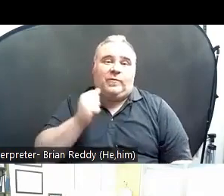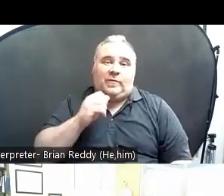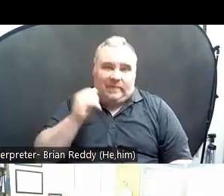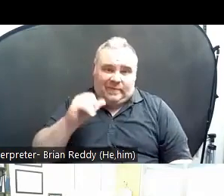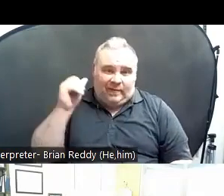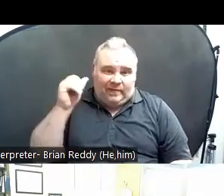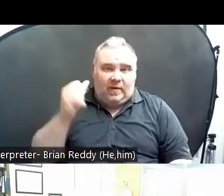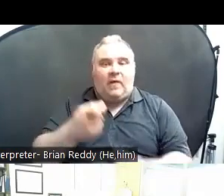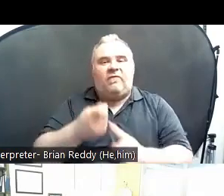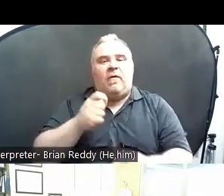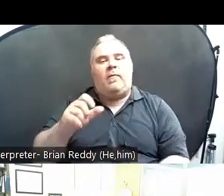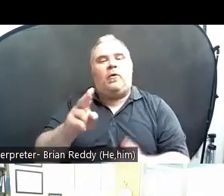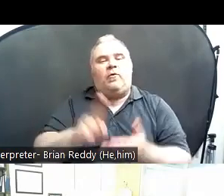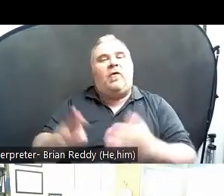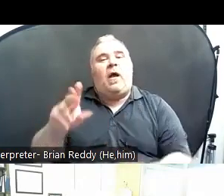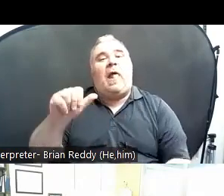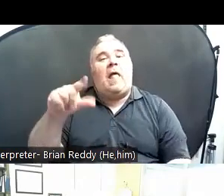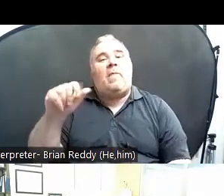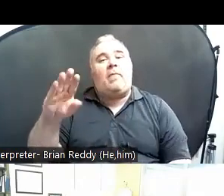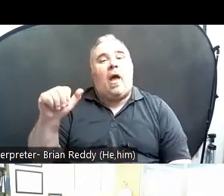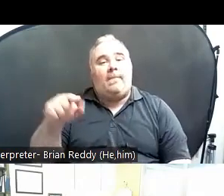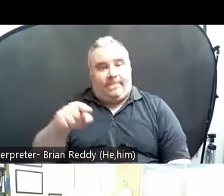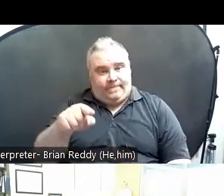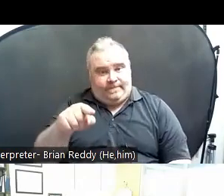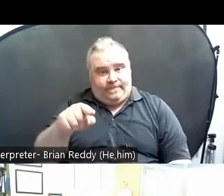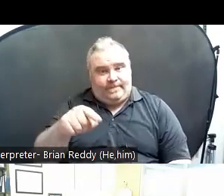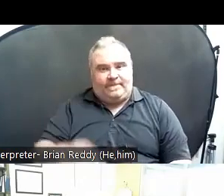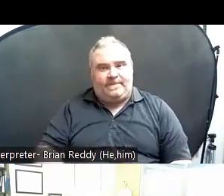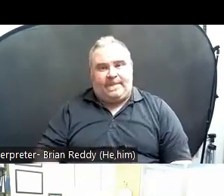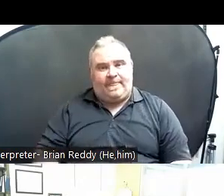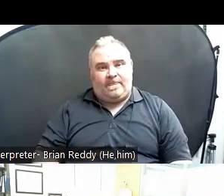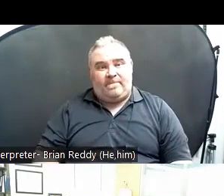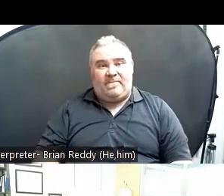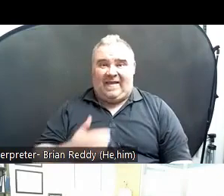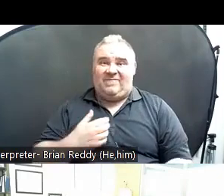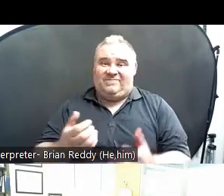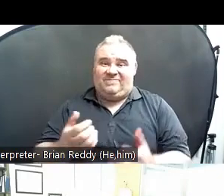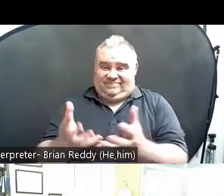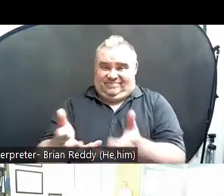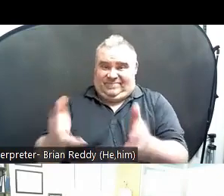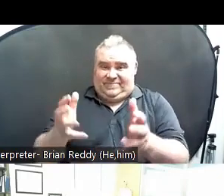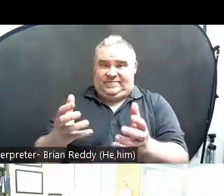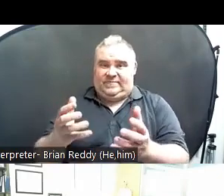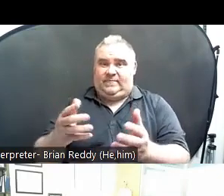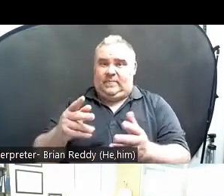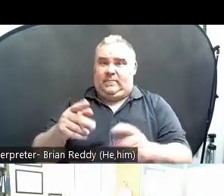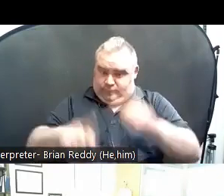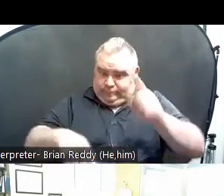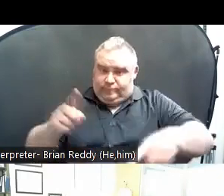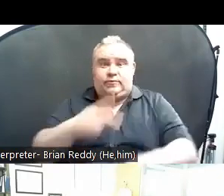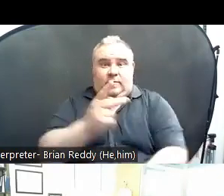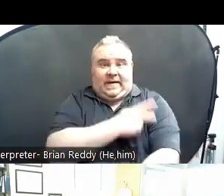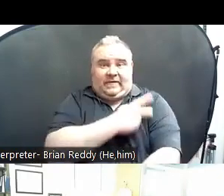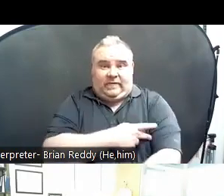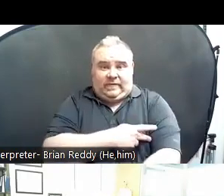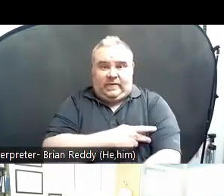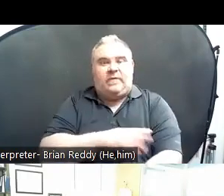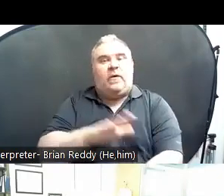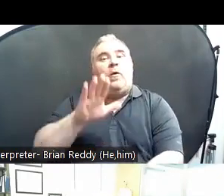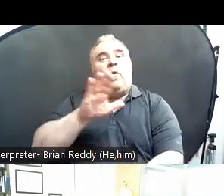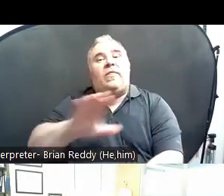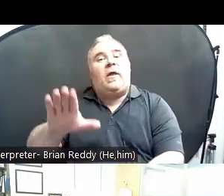of Alabama, and they have a large catchment area of patients who are very diverse. And what they showed in their